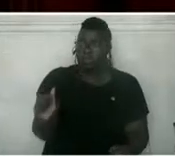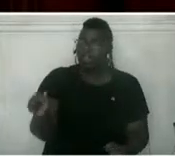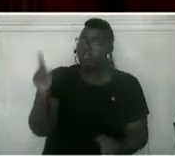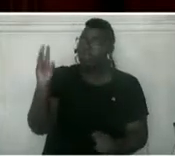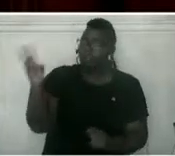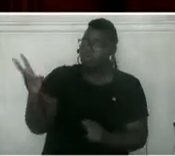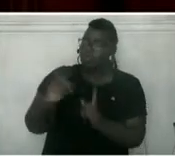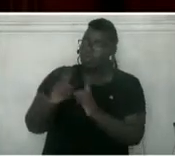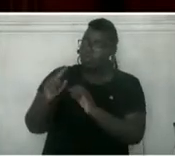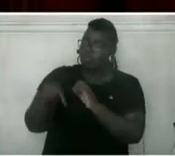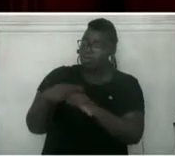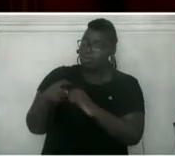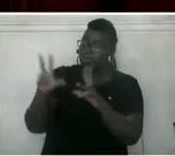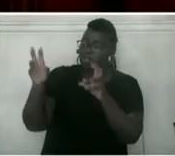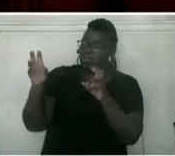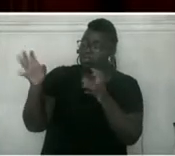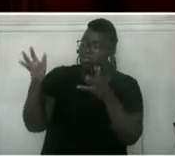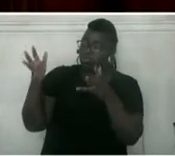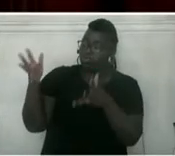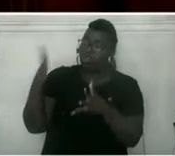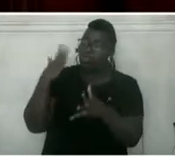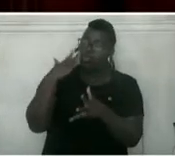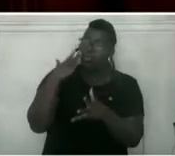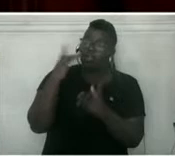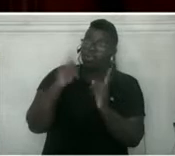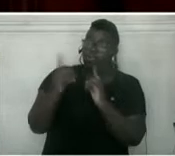a budget vote in the